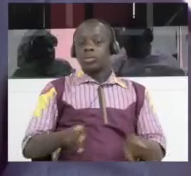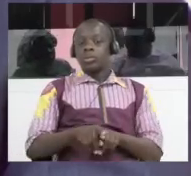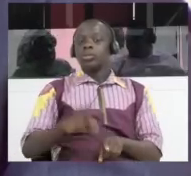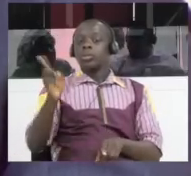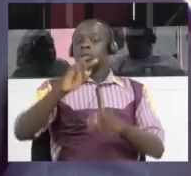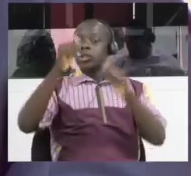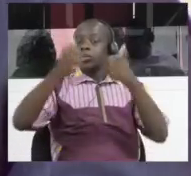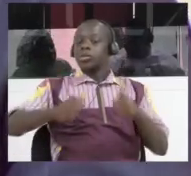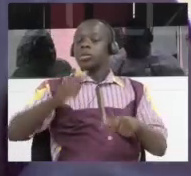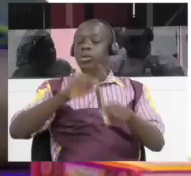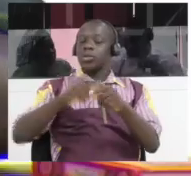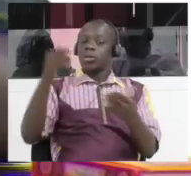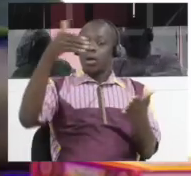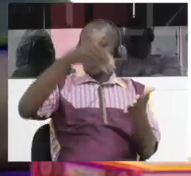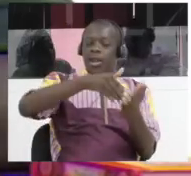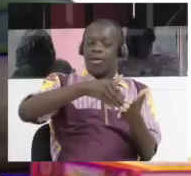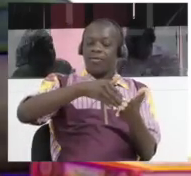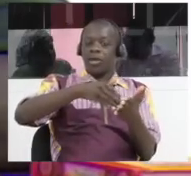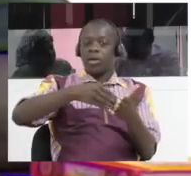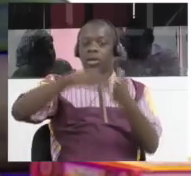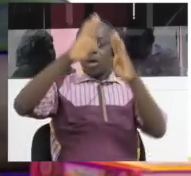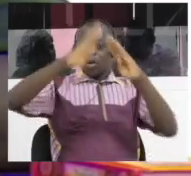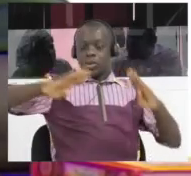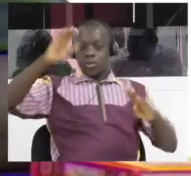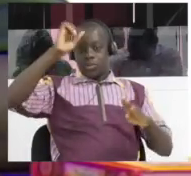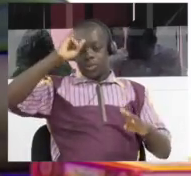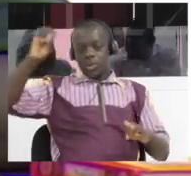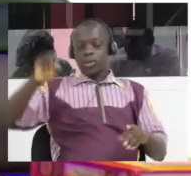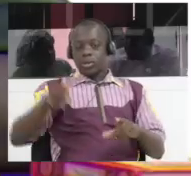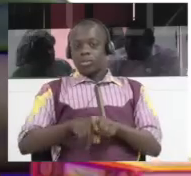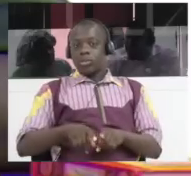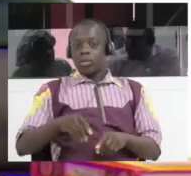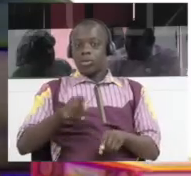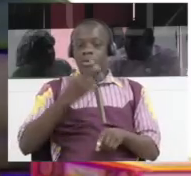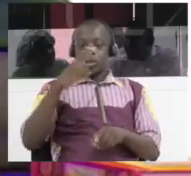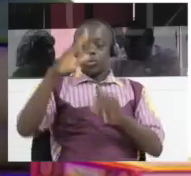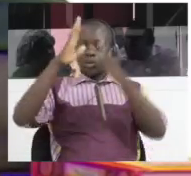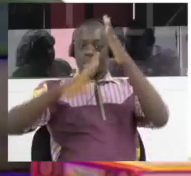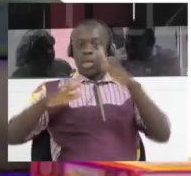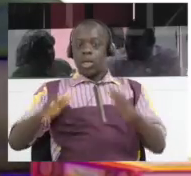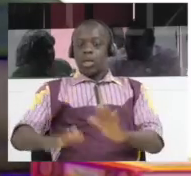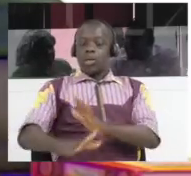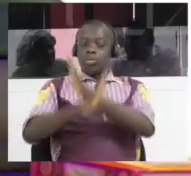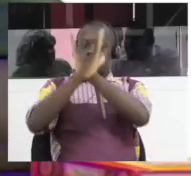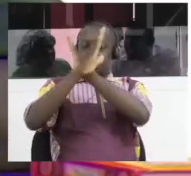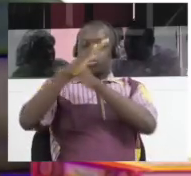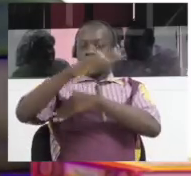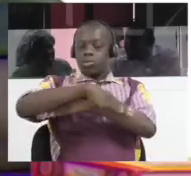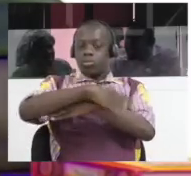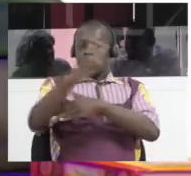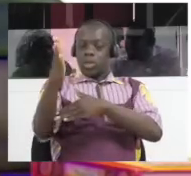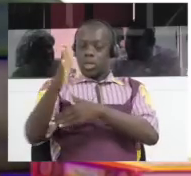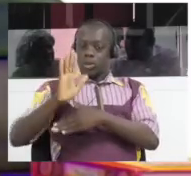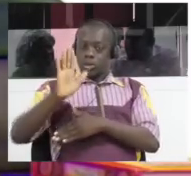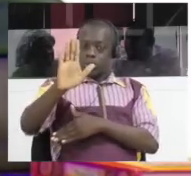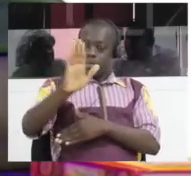at State House? When we arrived at the State House, the soldiers who were blocking the gate stopped